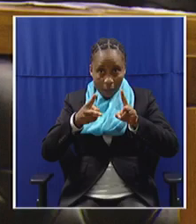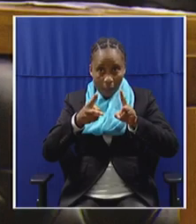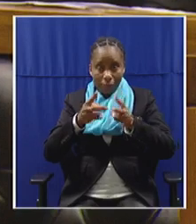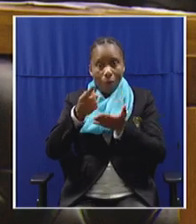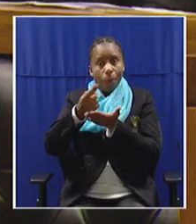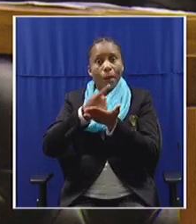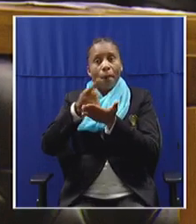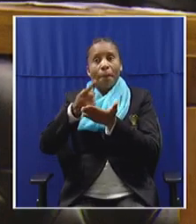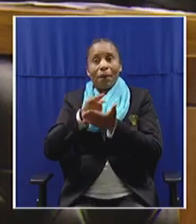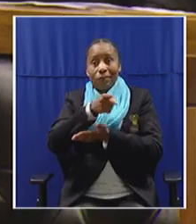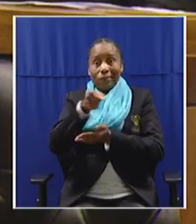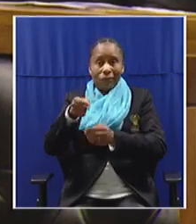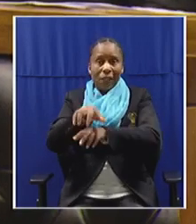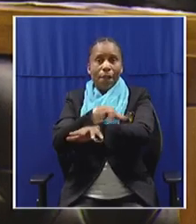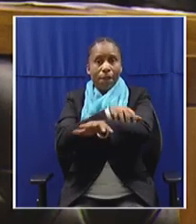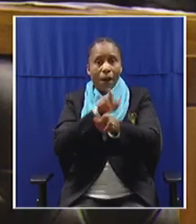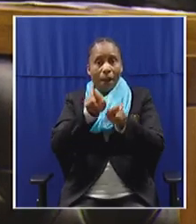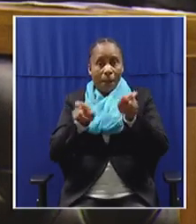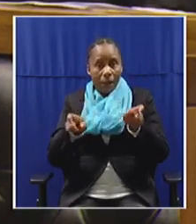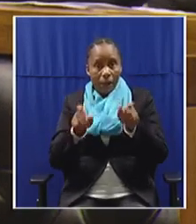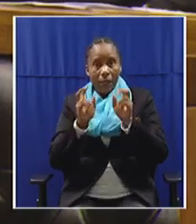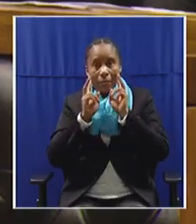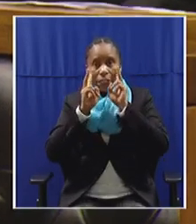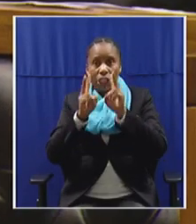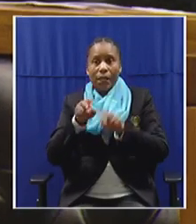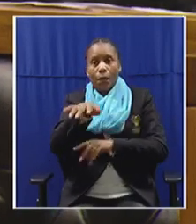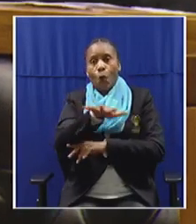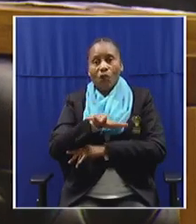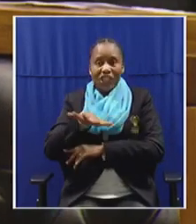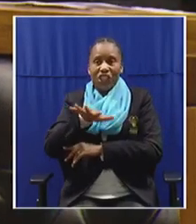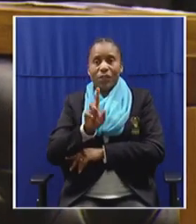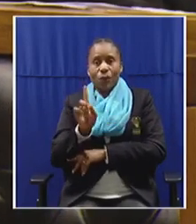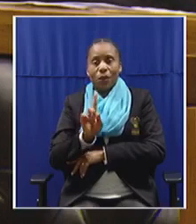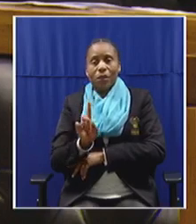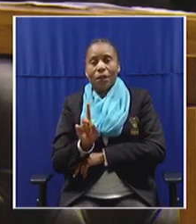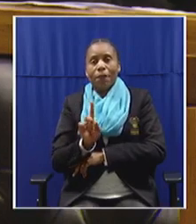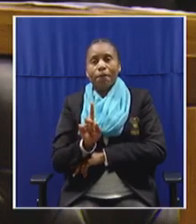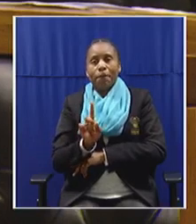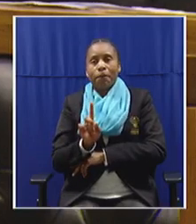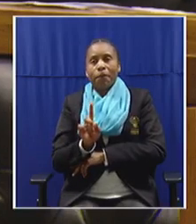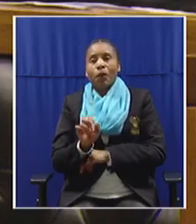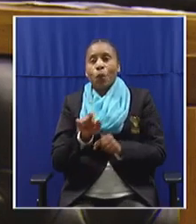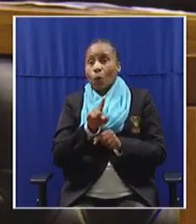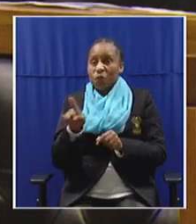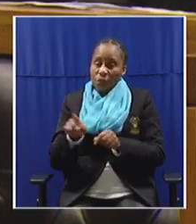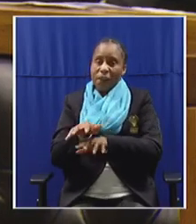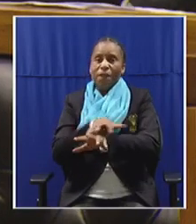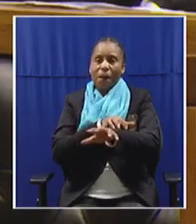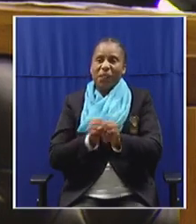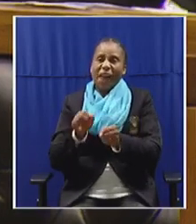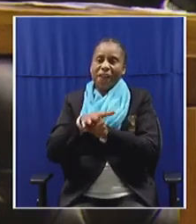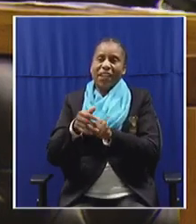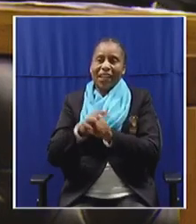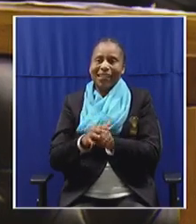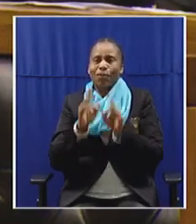discuss with those farmers and see the conditions of the affected farms and the